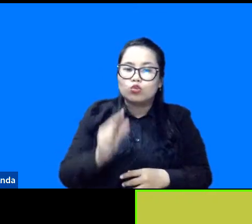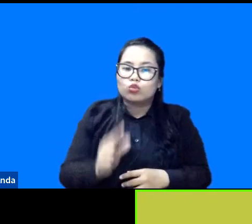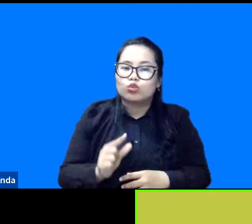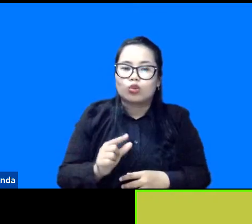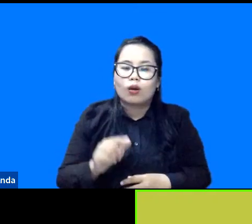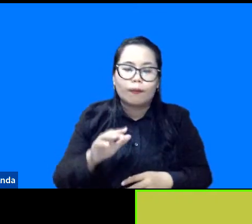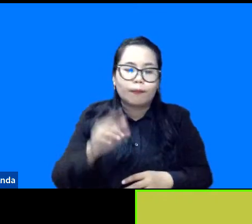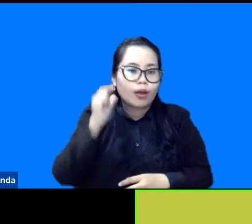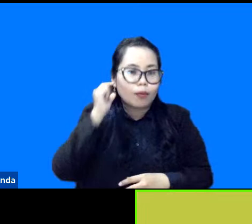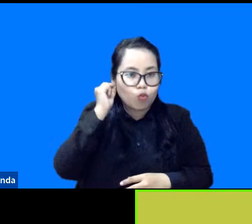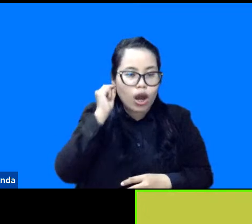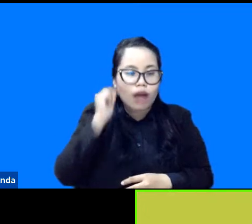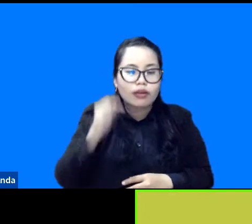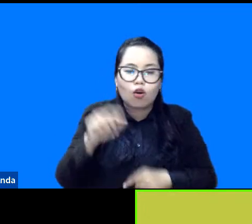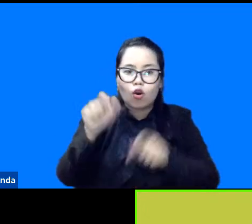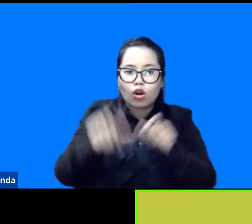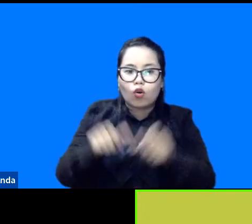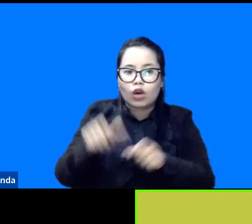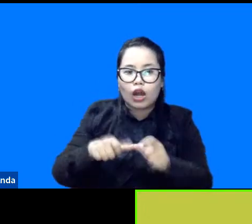sector, like